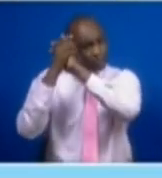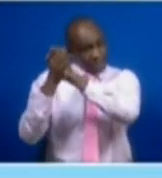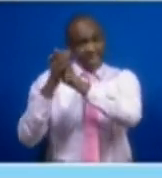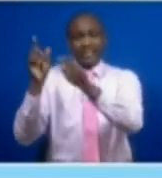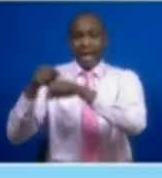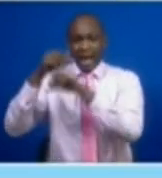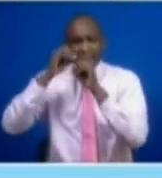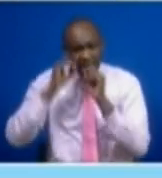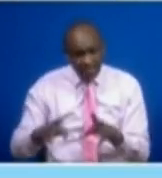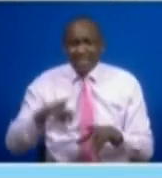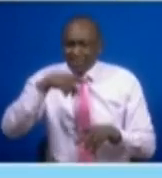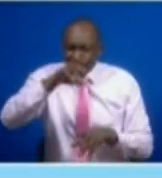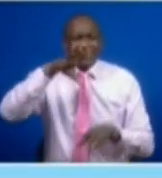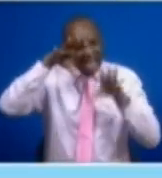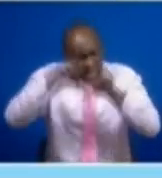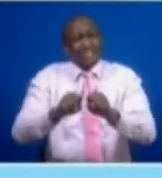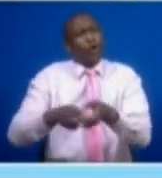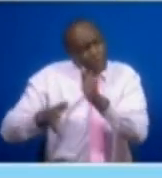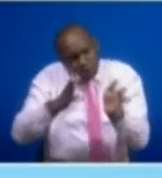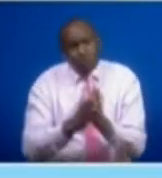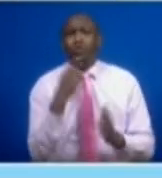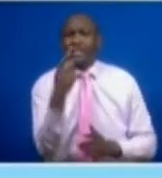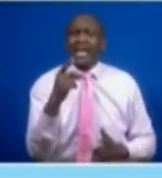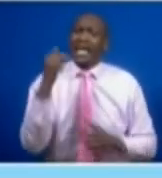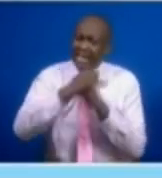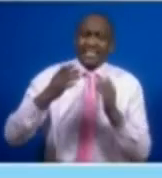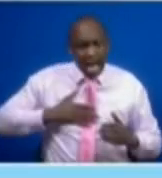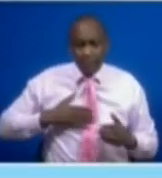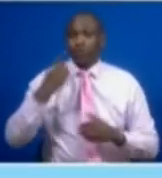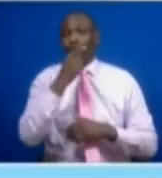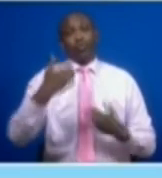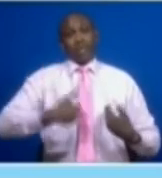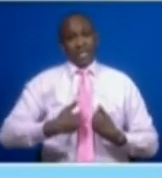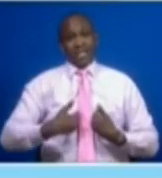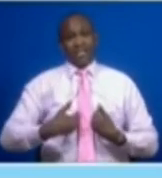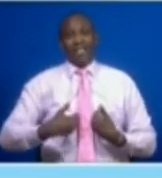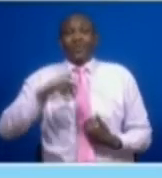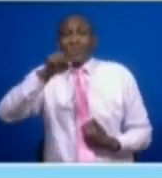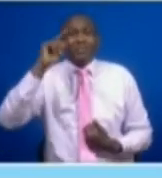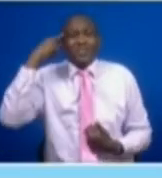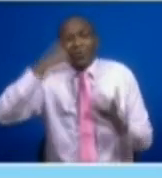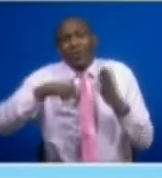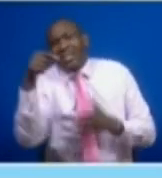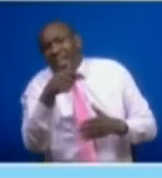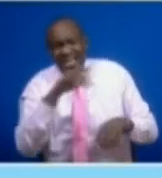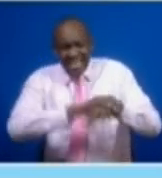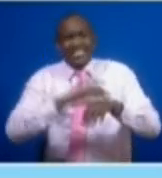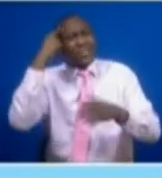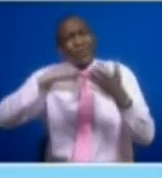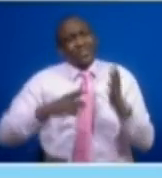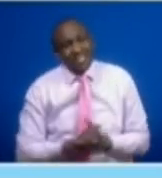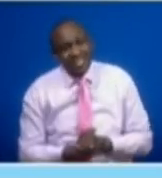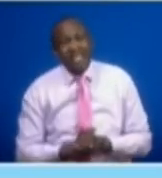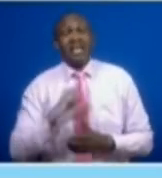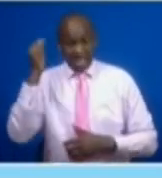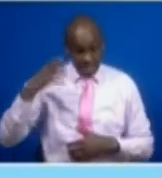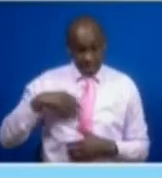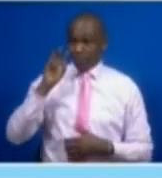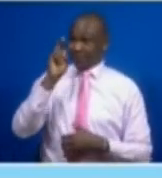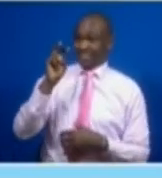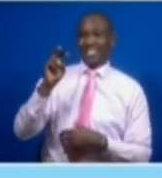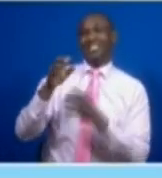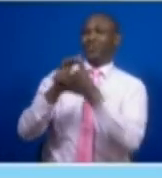we should take this opportunity to tell the country what we have, then what is the thinking in NASA? Then Kenyans will look at Jubilee